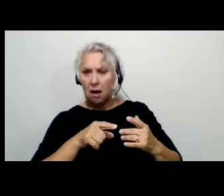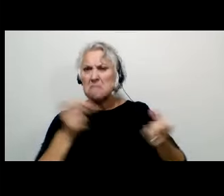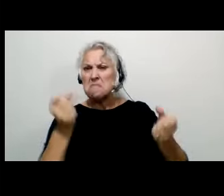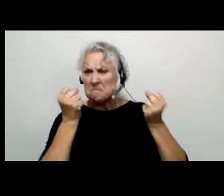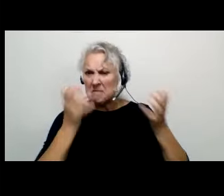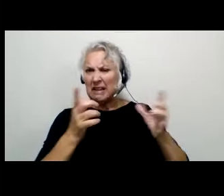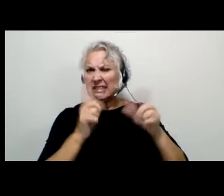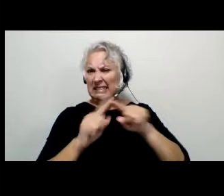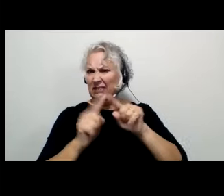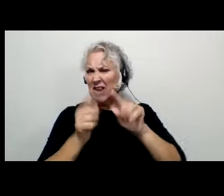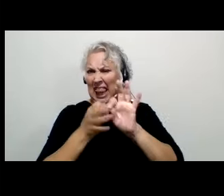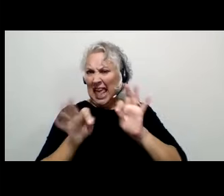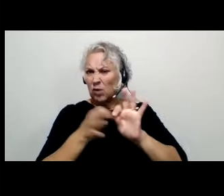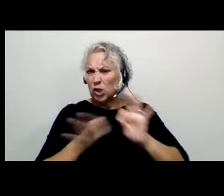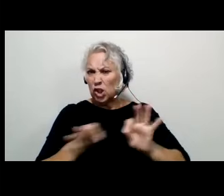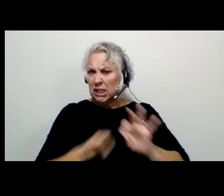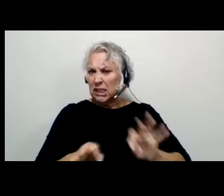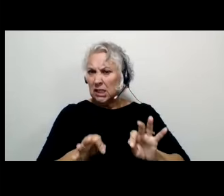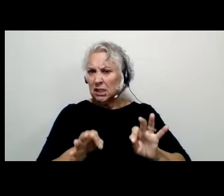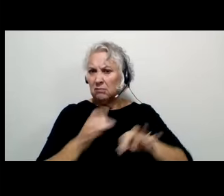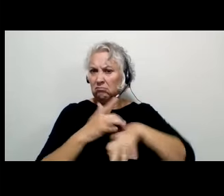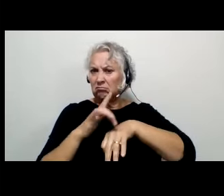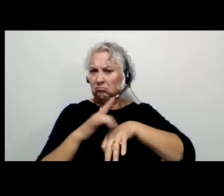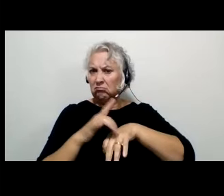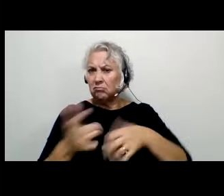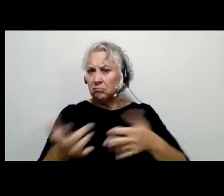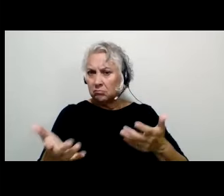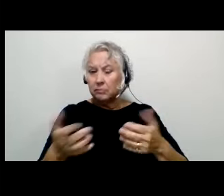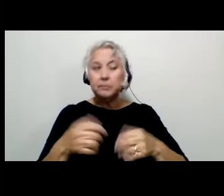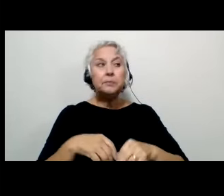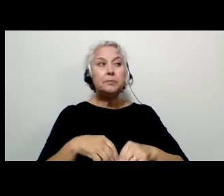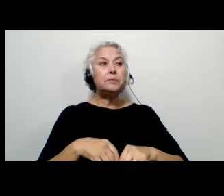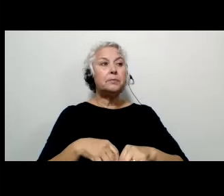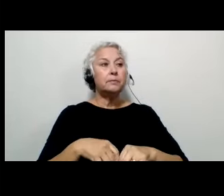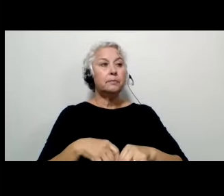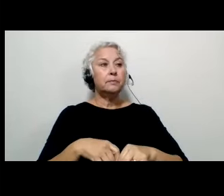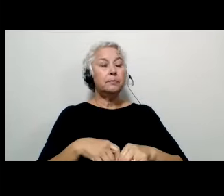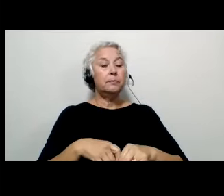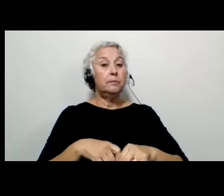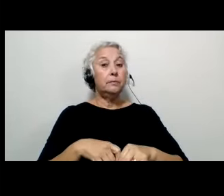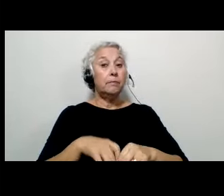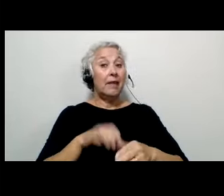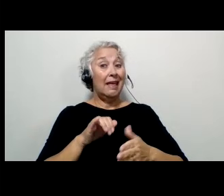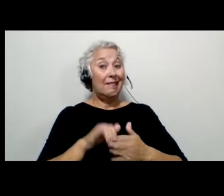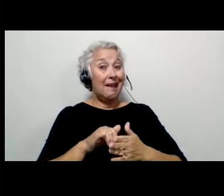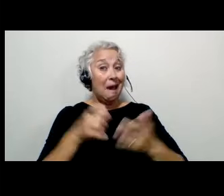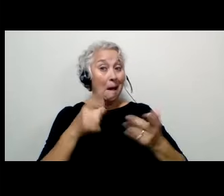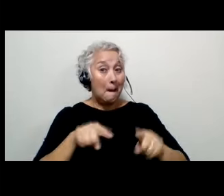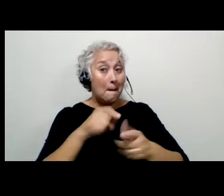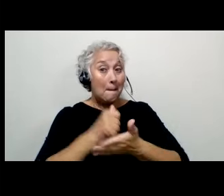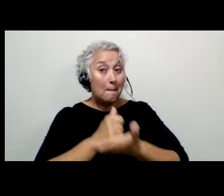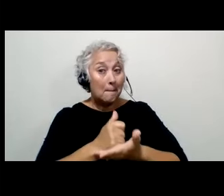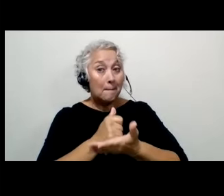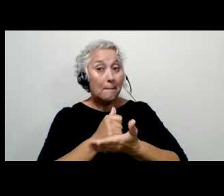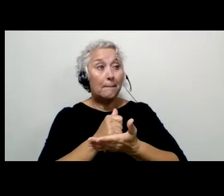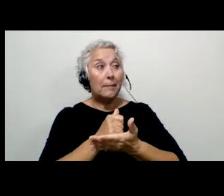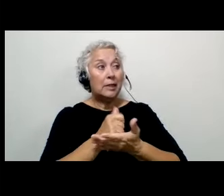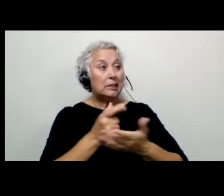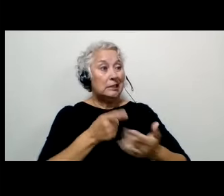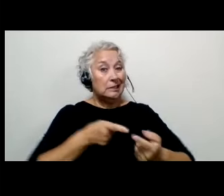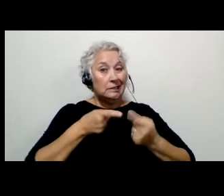multiple languages available. So that often helps in the struggle to get